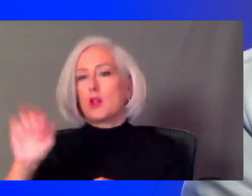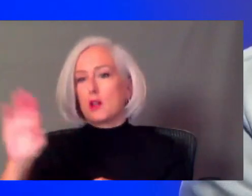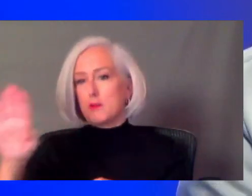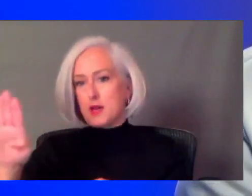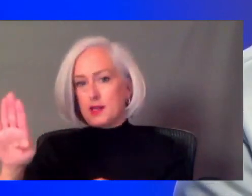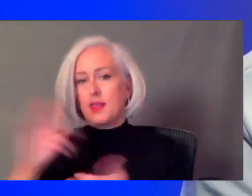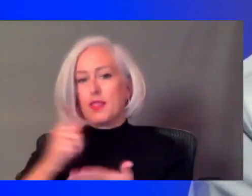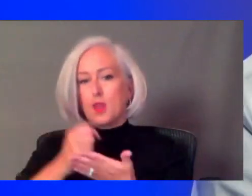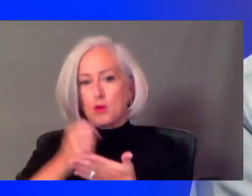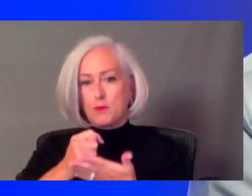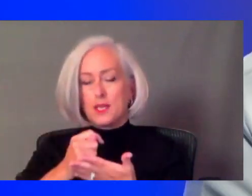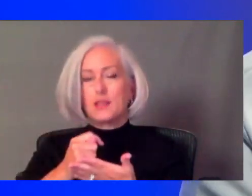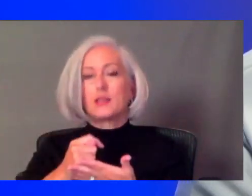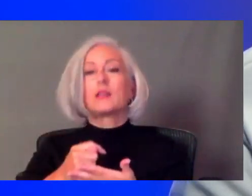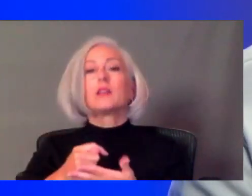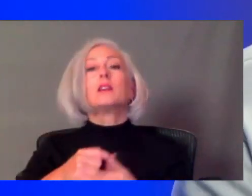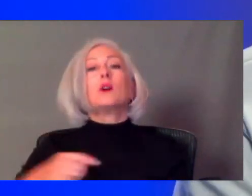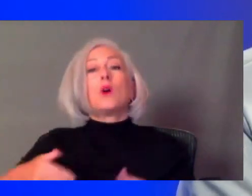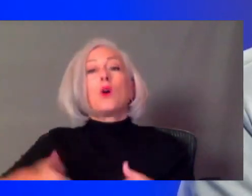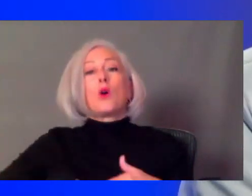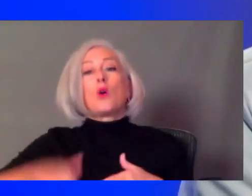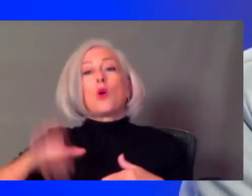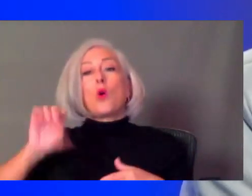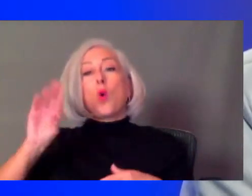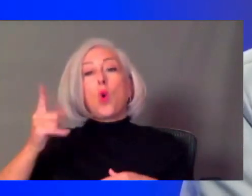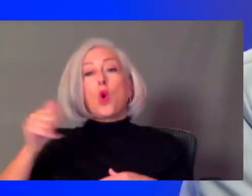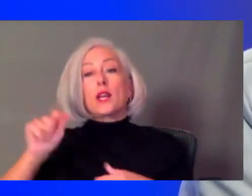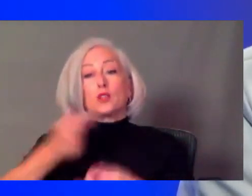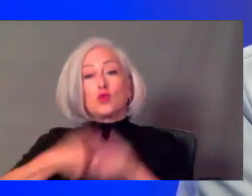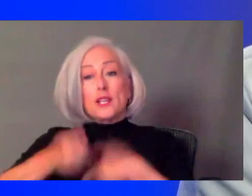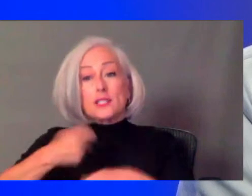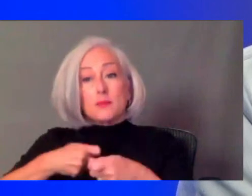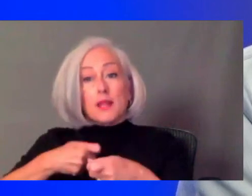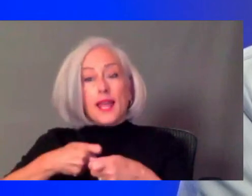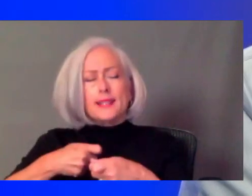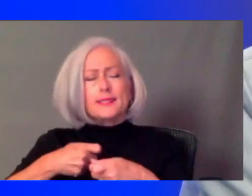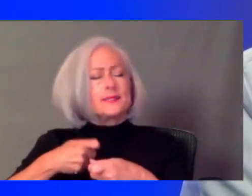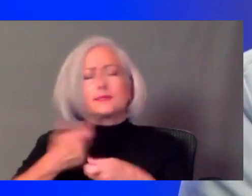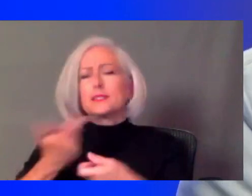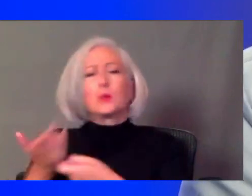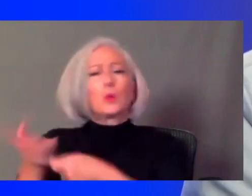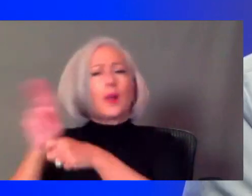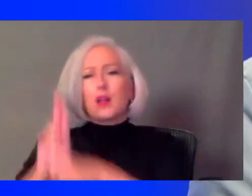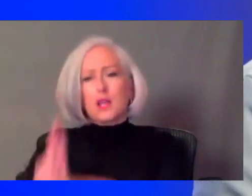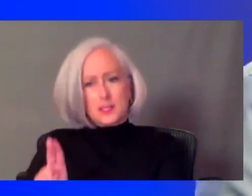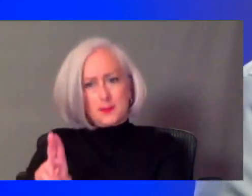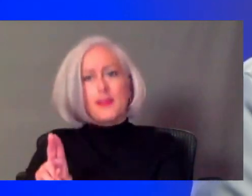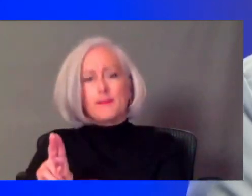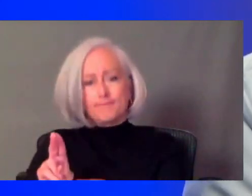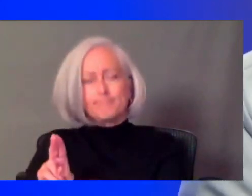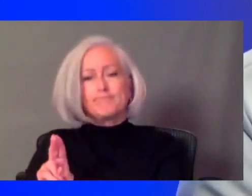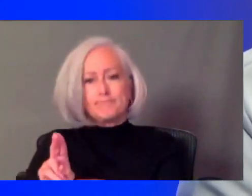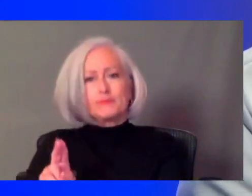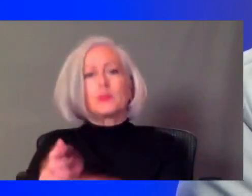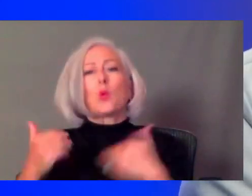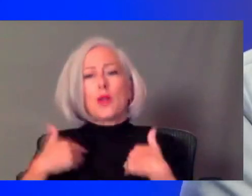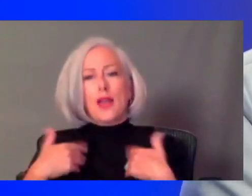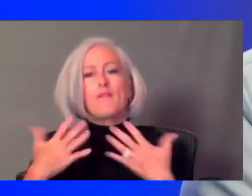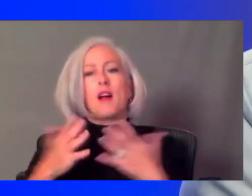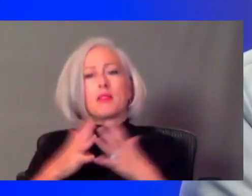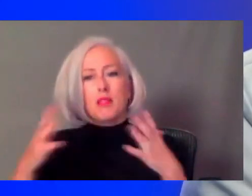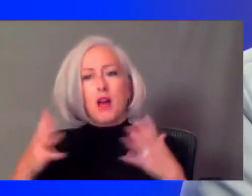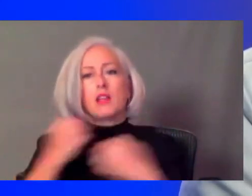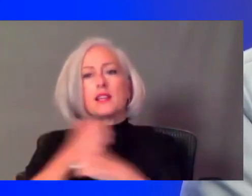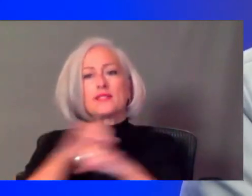very comfortable starting this after we assess patients early in the disease process. Any concerns about a